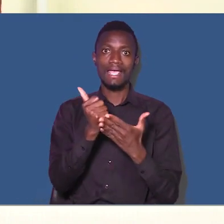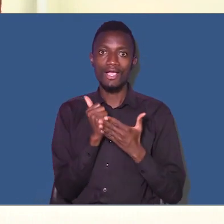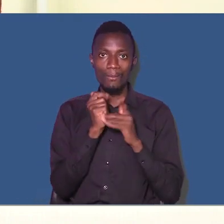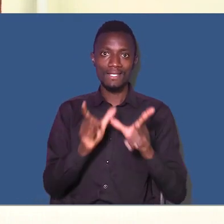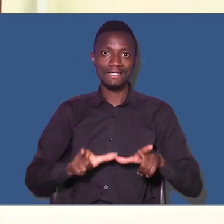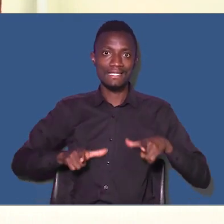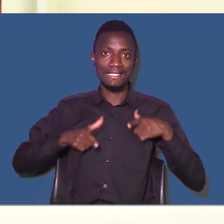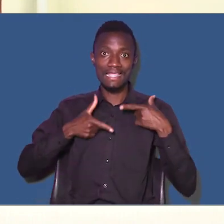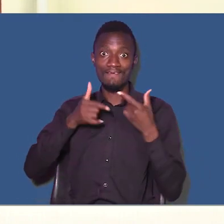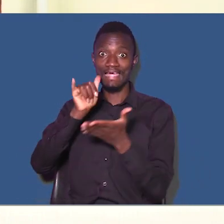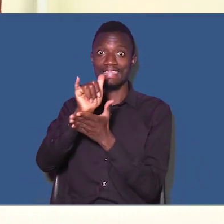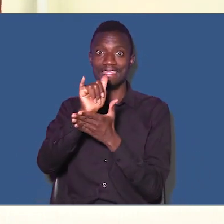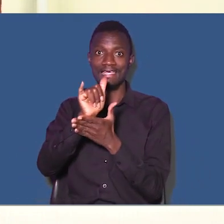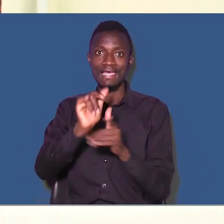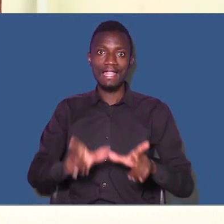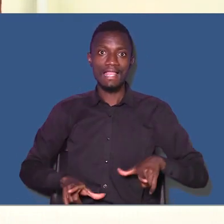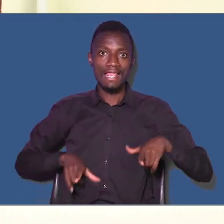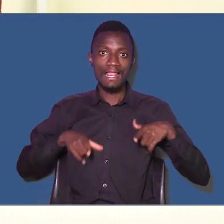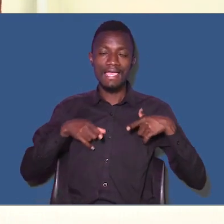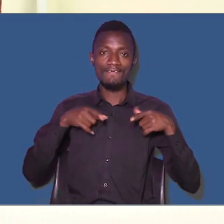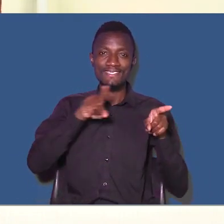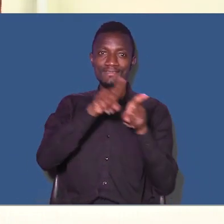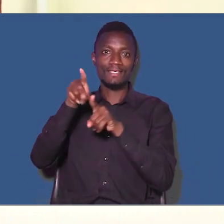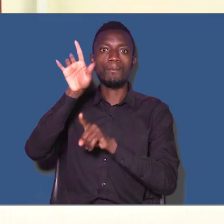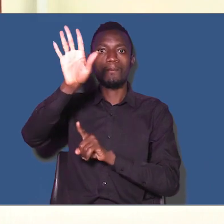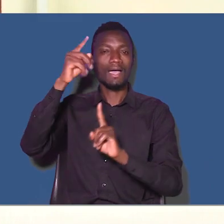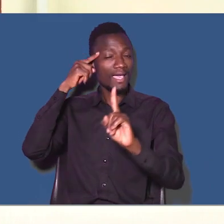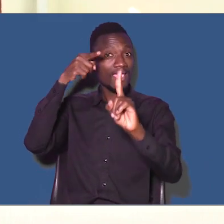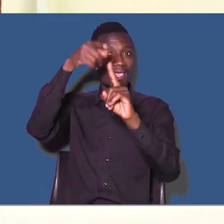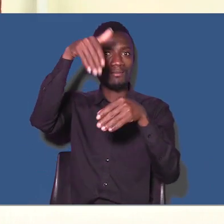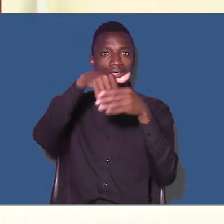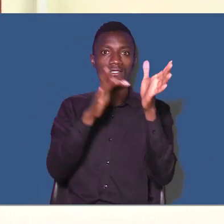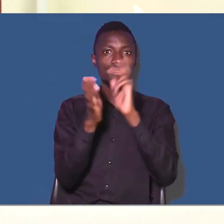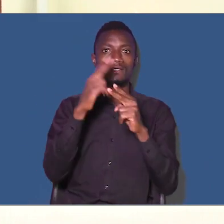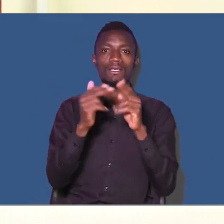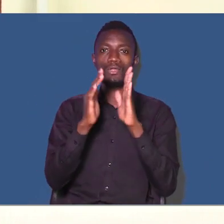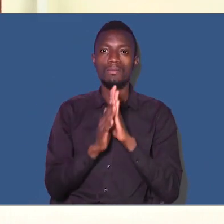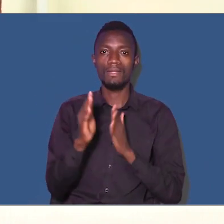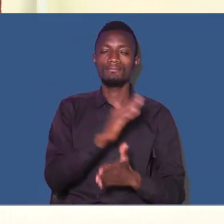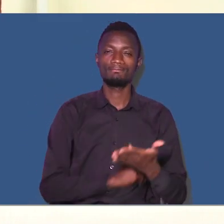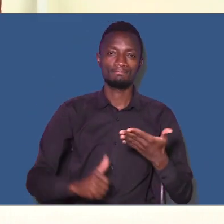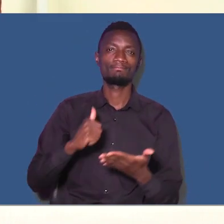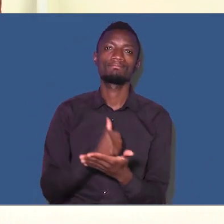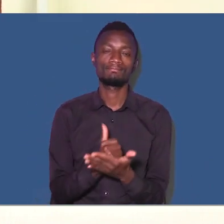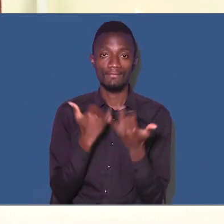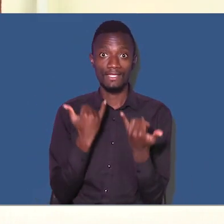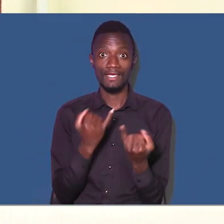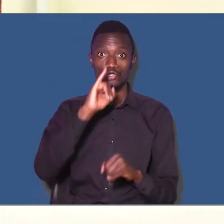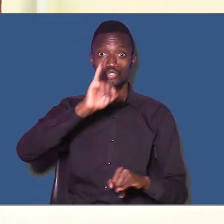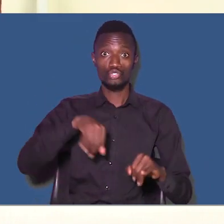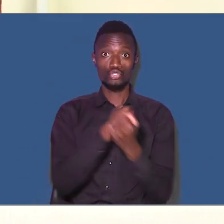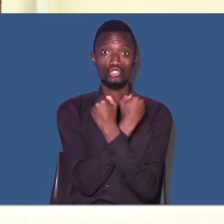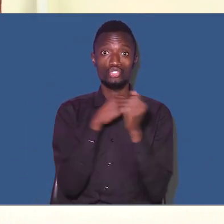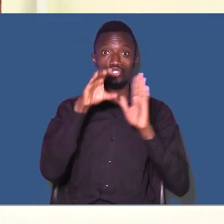accordance with your purposes. In Jesus' name we pray. Amen. So John chapter 10, verse